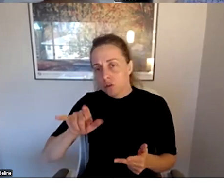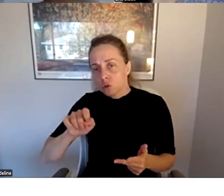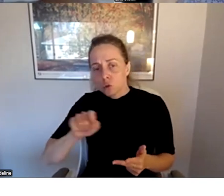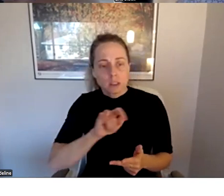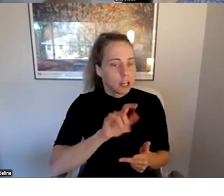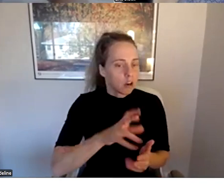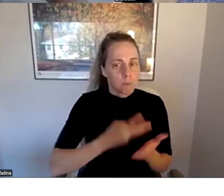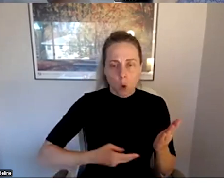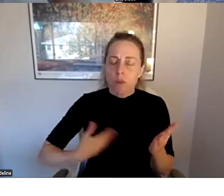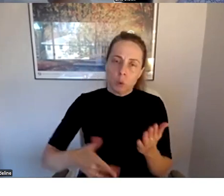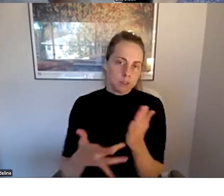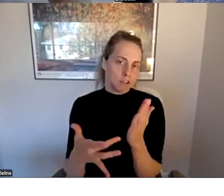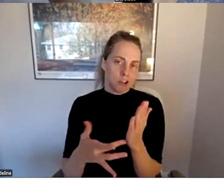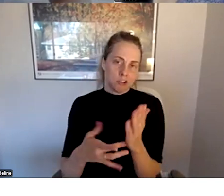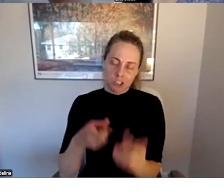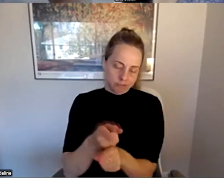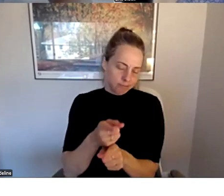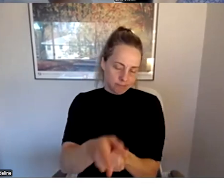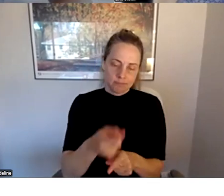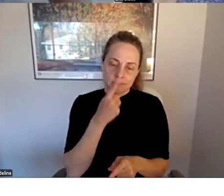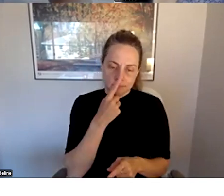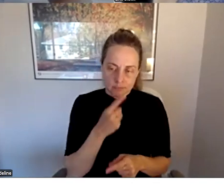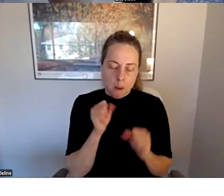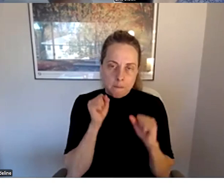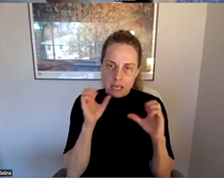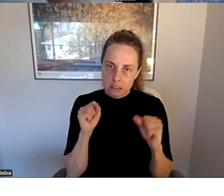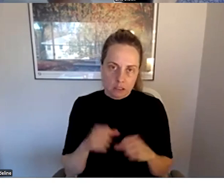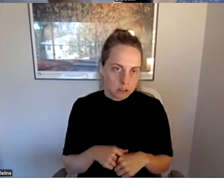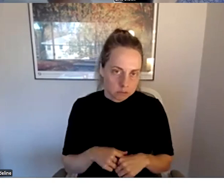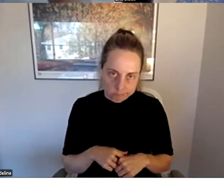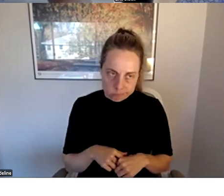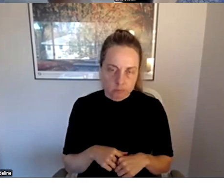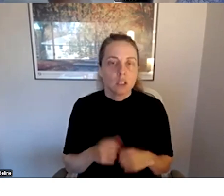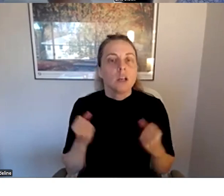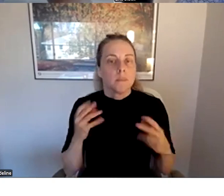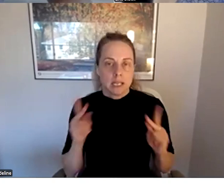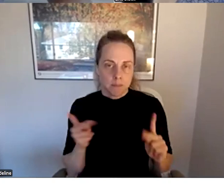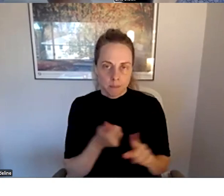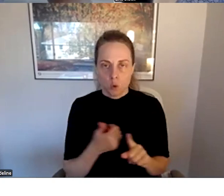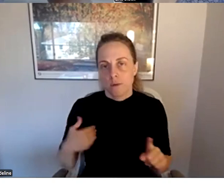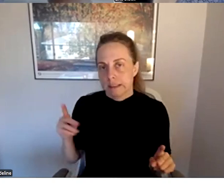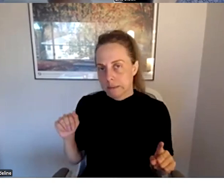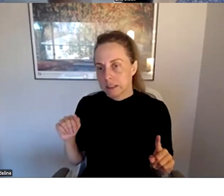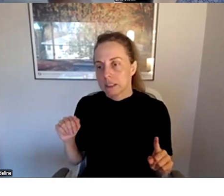the technology out there is amazing. And there's a lot of people with disabilities that